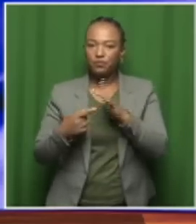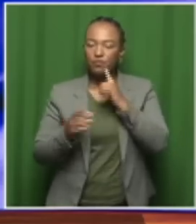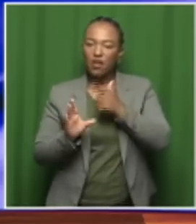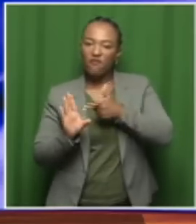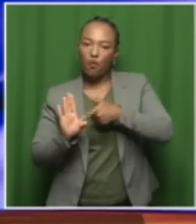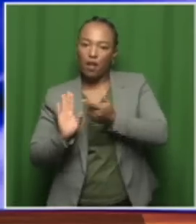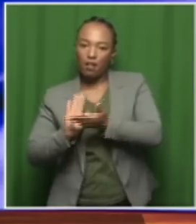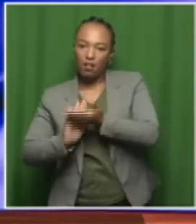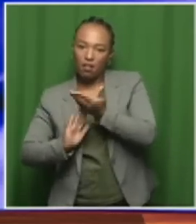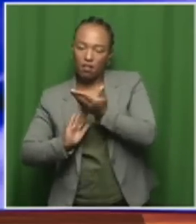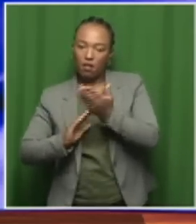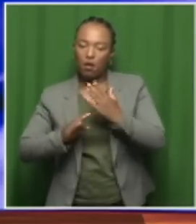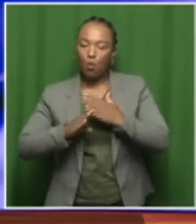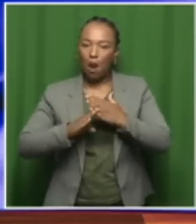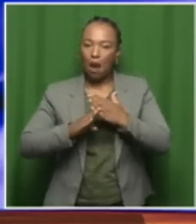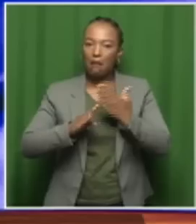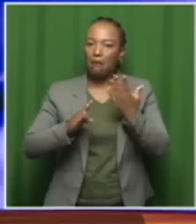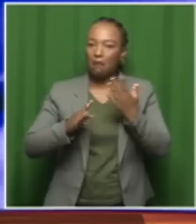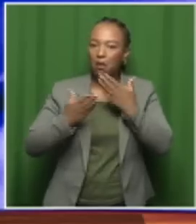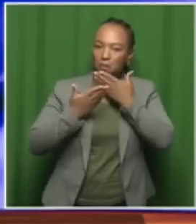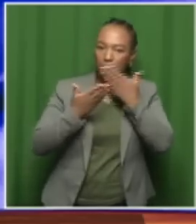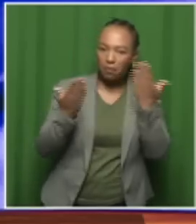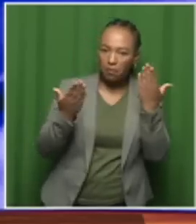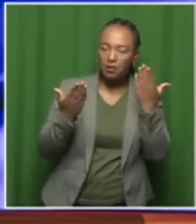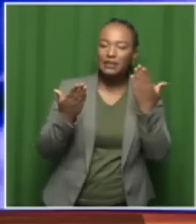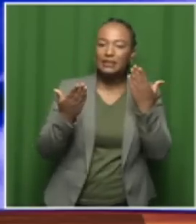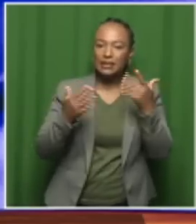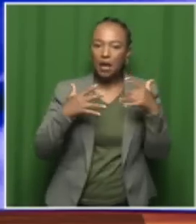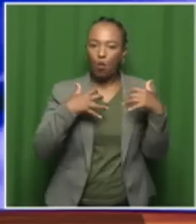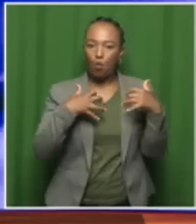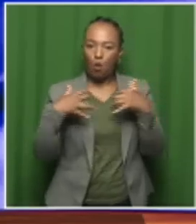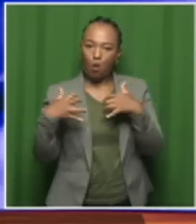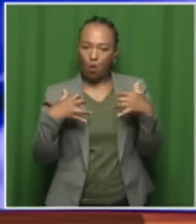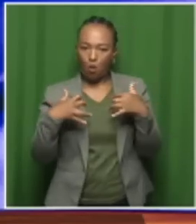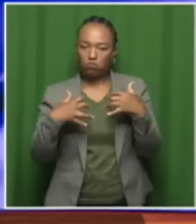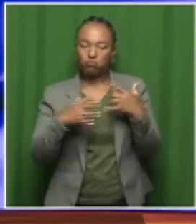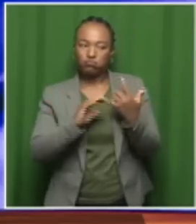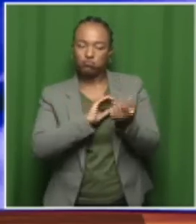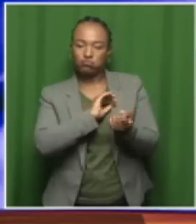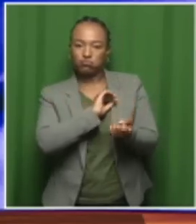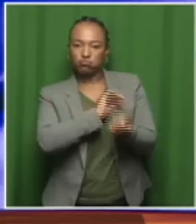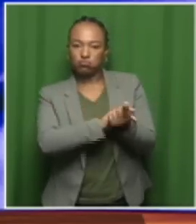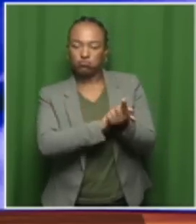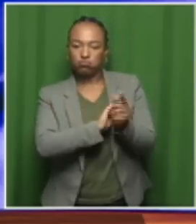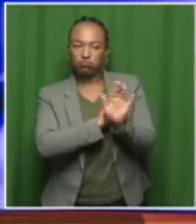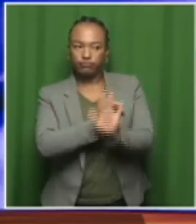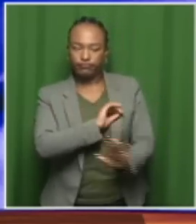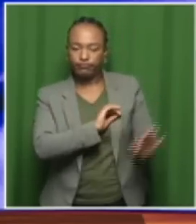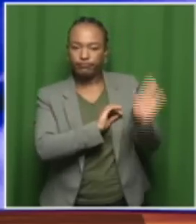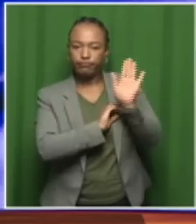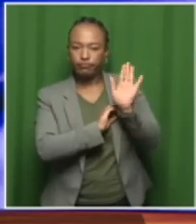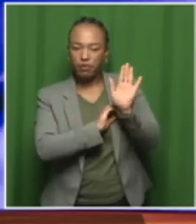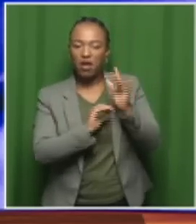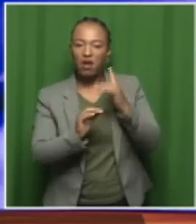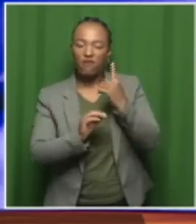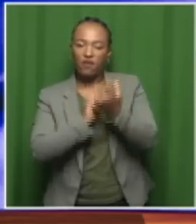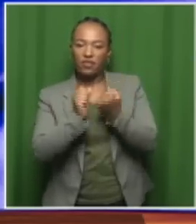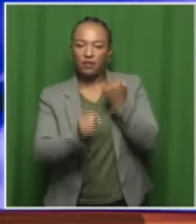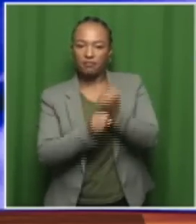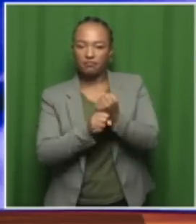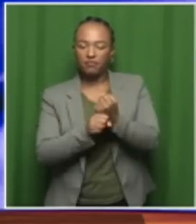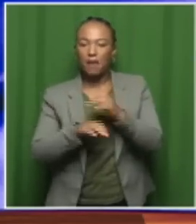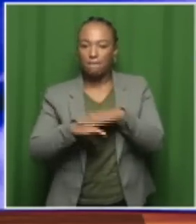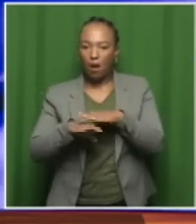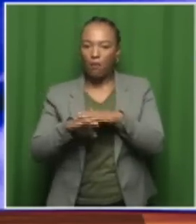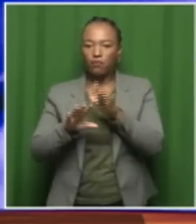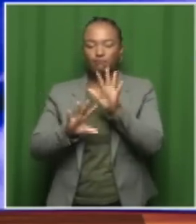increase, high unemployment and global geopolitical issues or matters casting a negative slow forecast to the year. To give us an